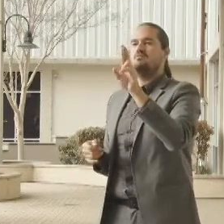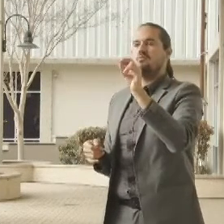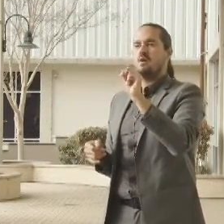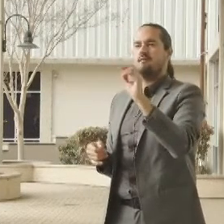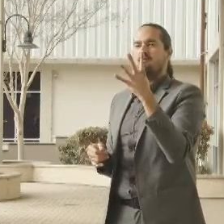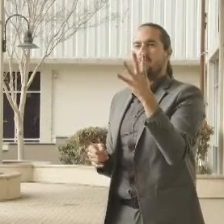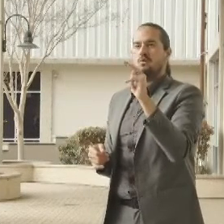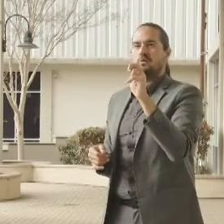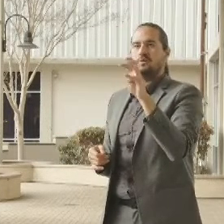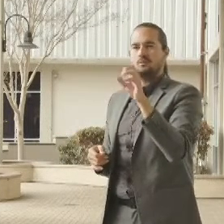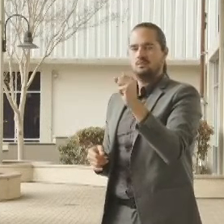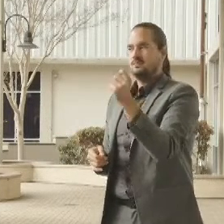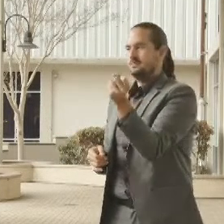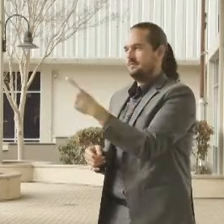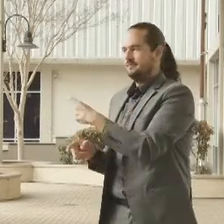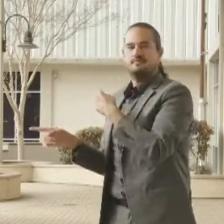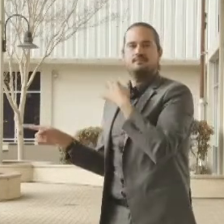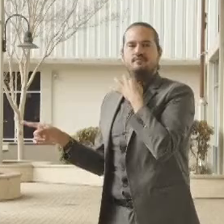26?